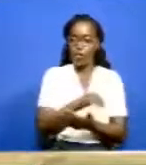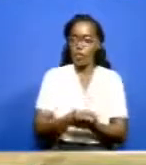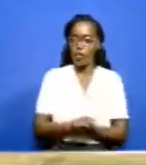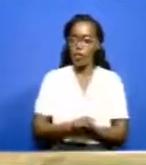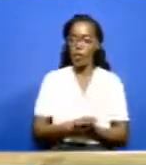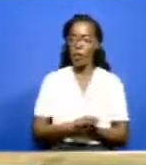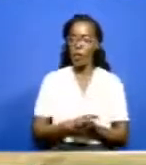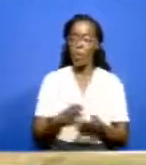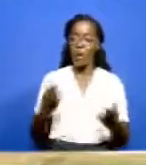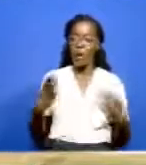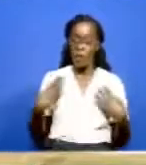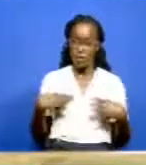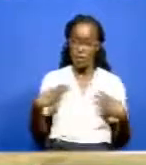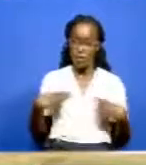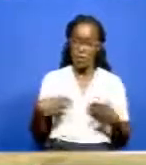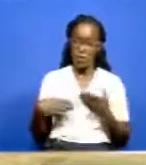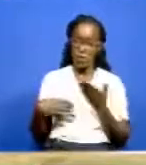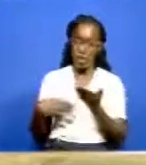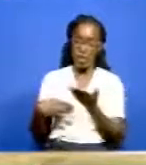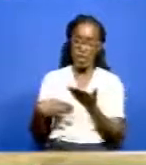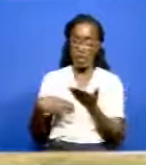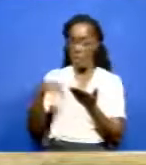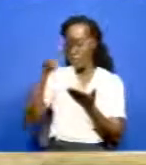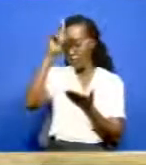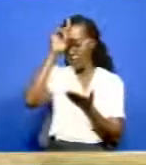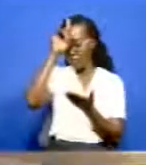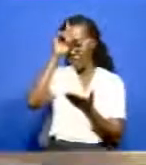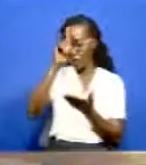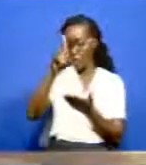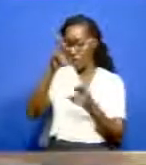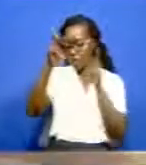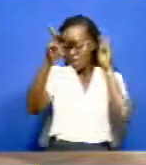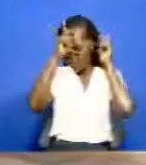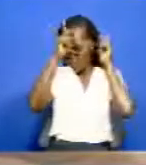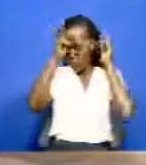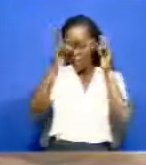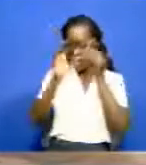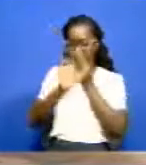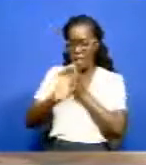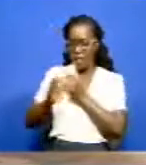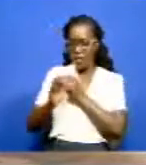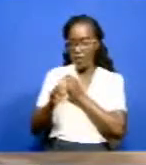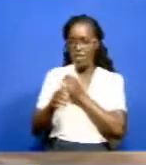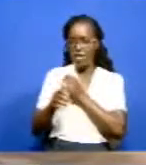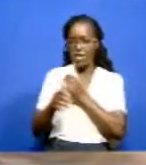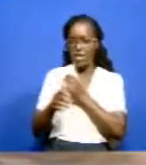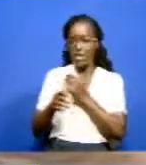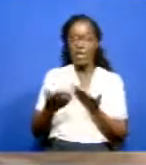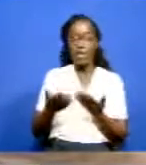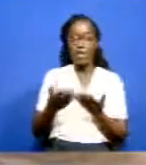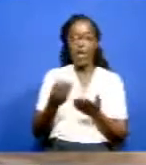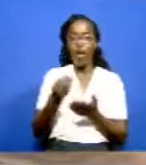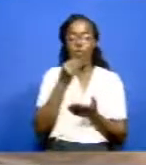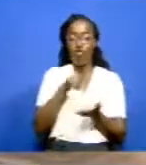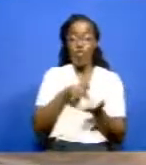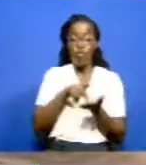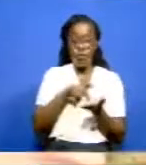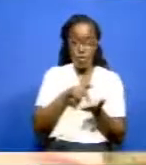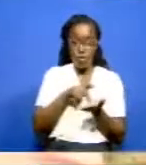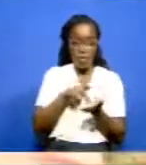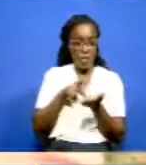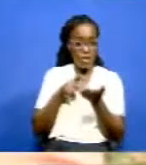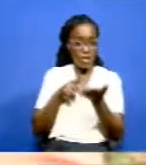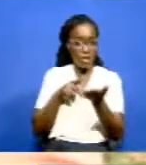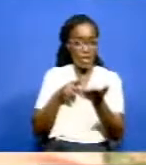Residents of Imadala village in Shinyalu, Kakamega County, are trying to come to terms with a recent food poisoning incident